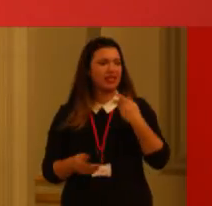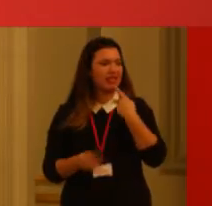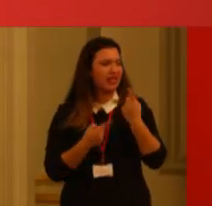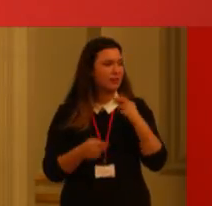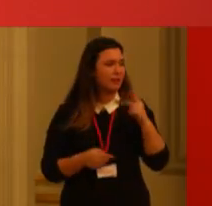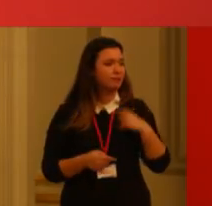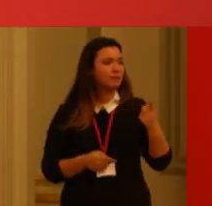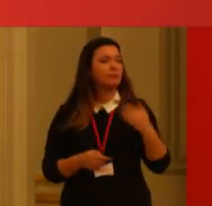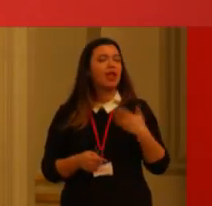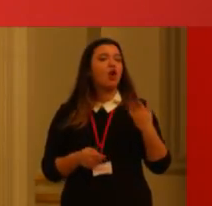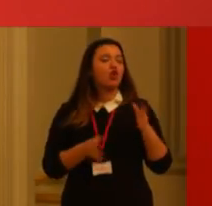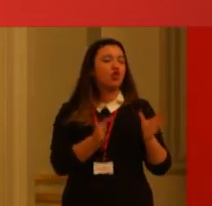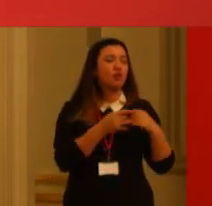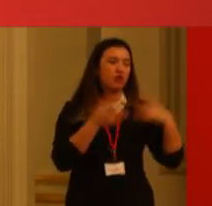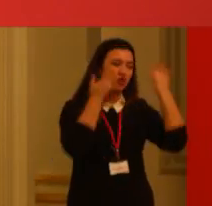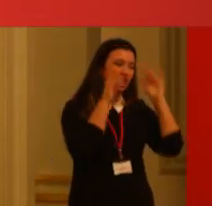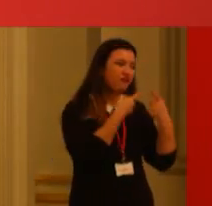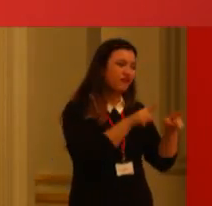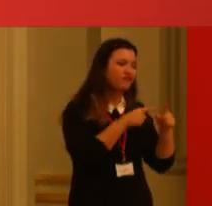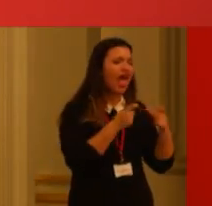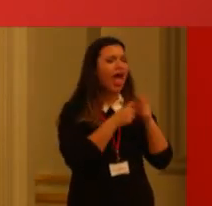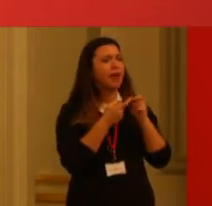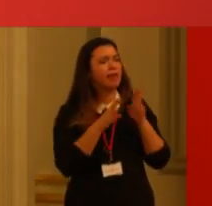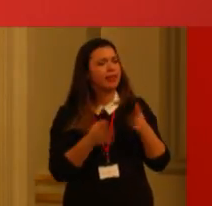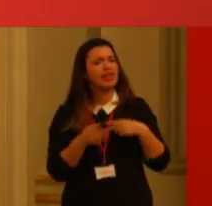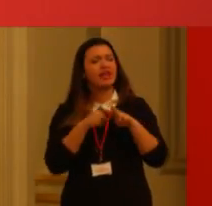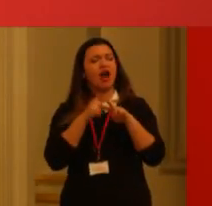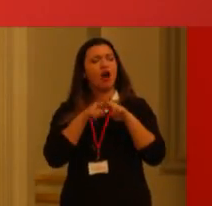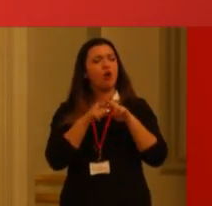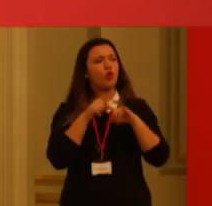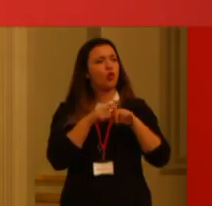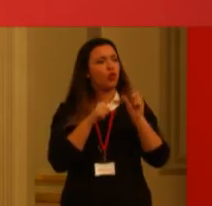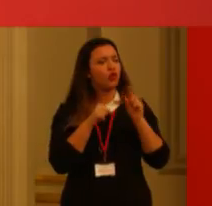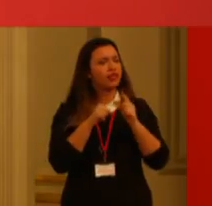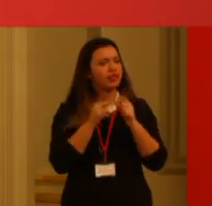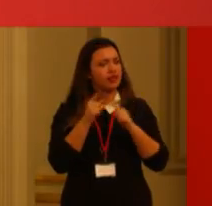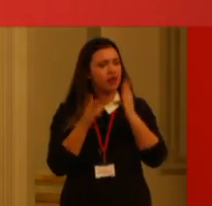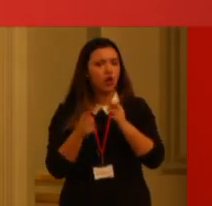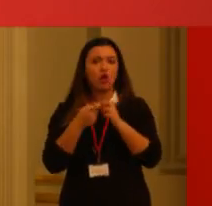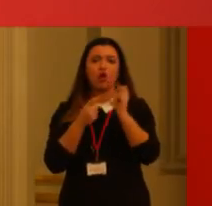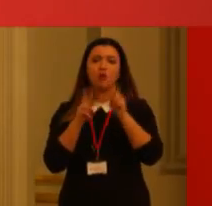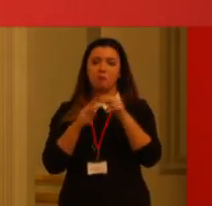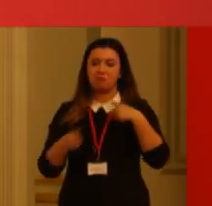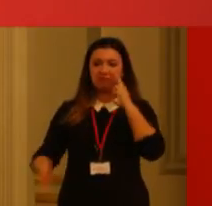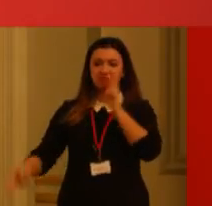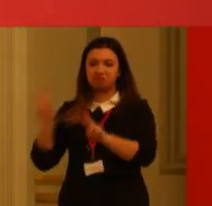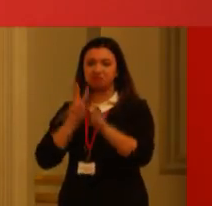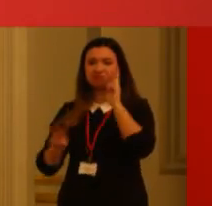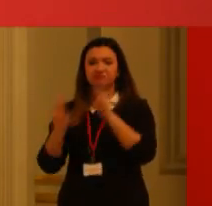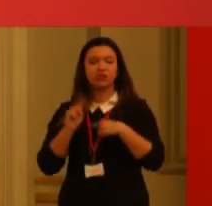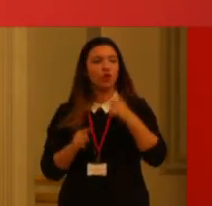these groups, I also would like to say a few things about ethnical groups. Armenians,